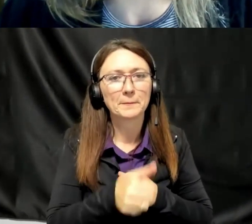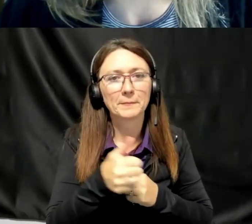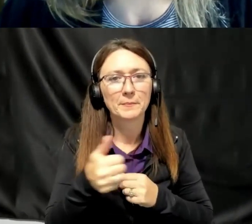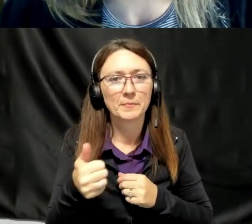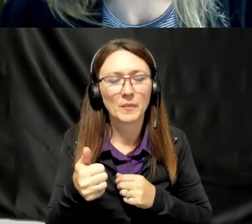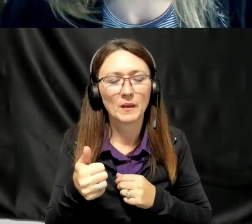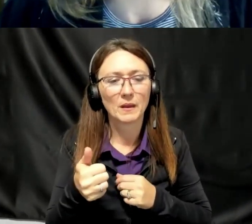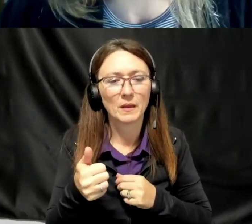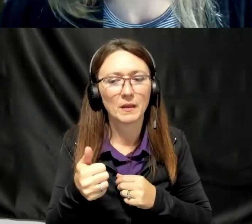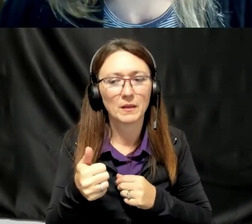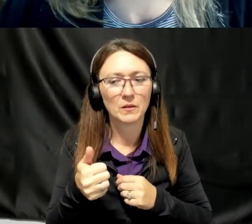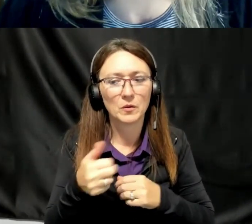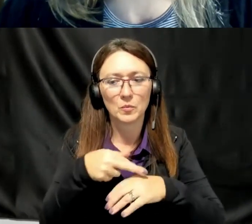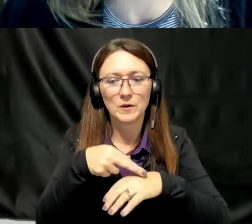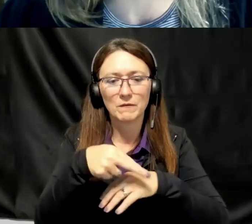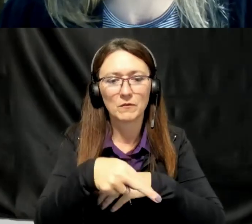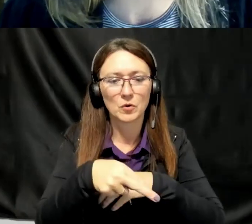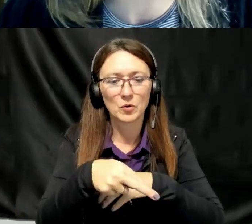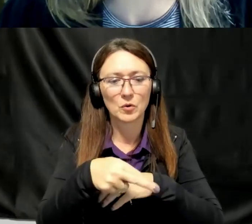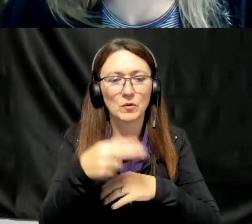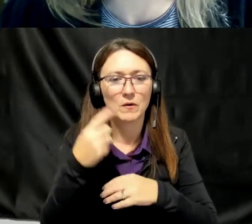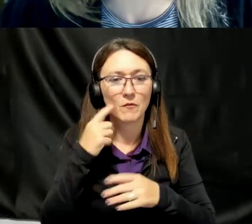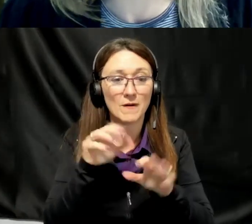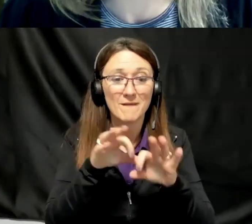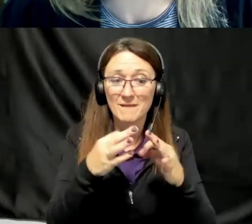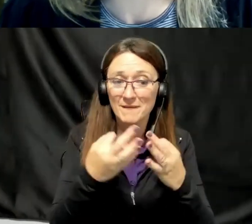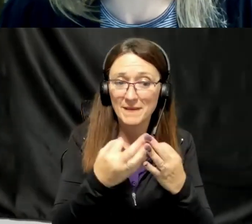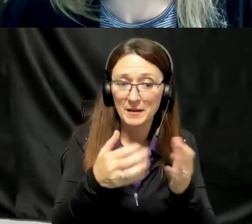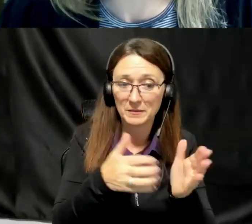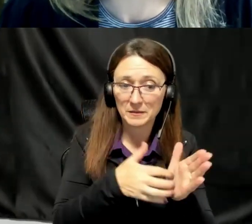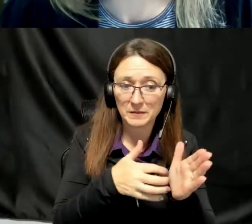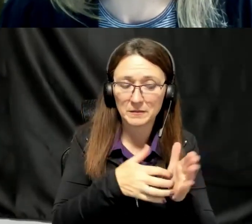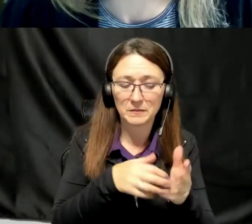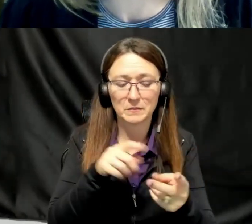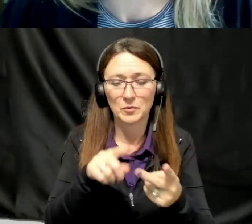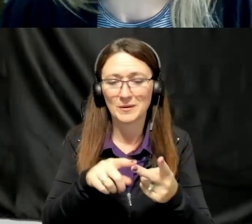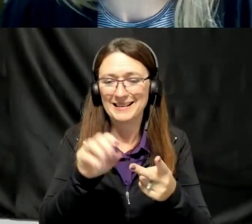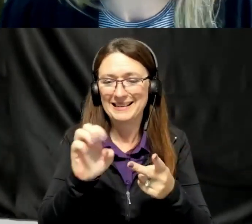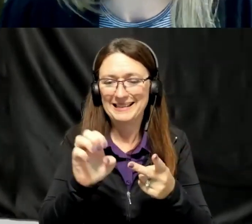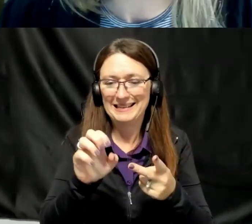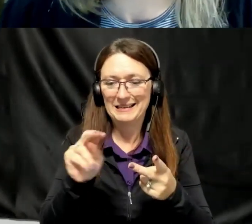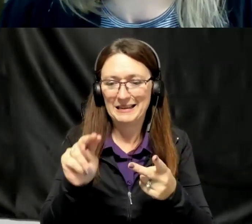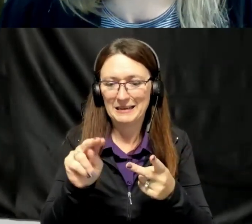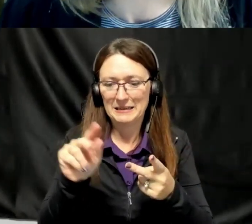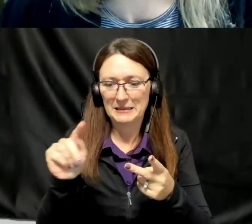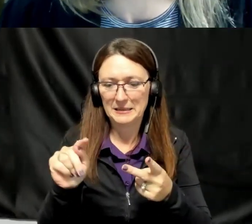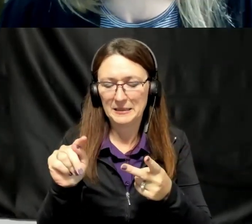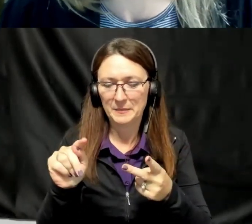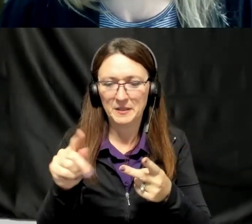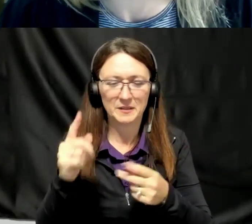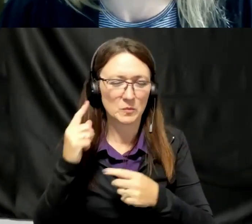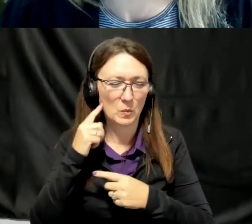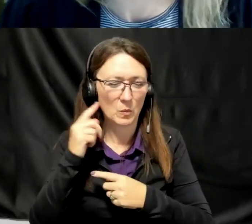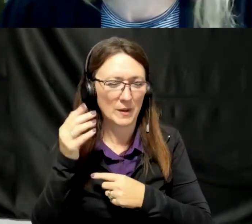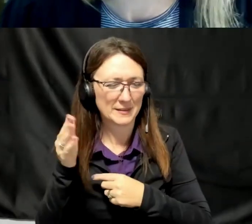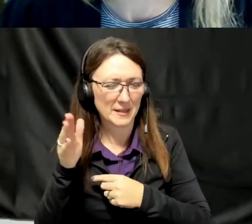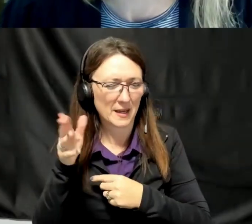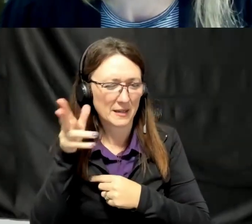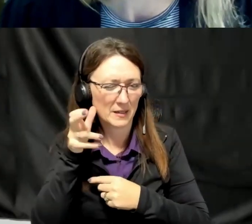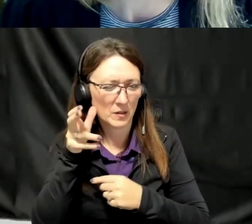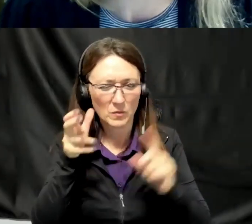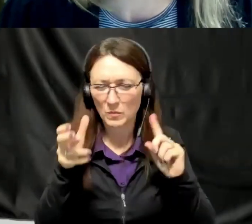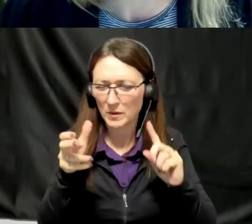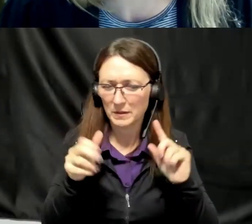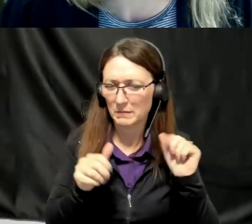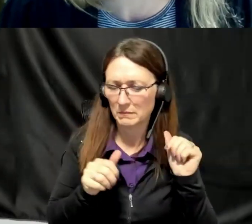will refer to either family physician or ENT could be an asymmetrical hearing loss. So if you have one